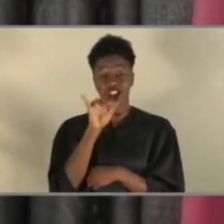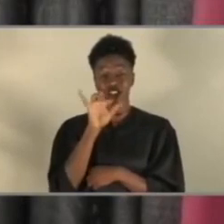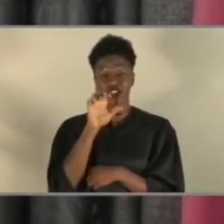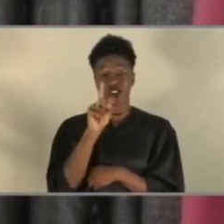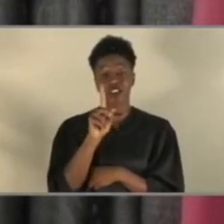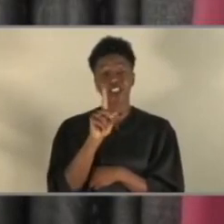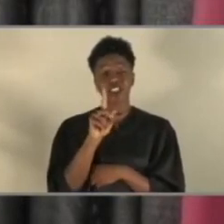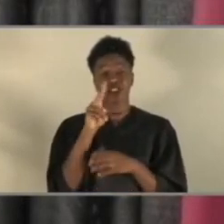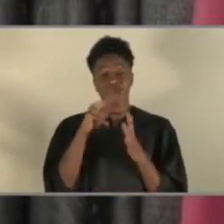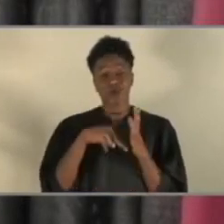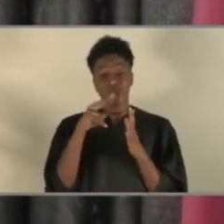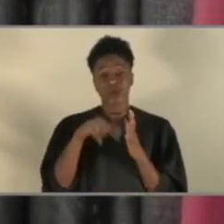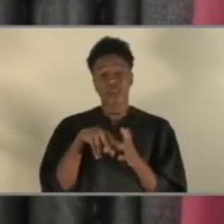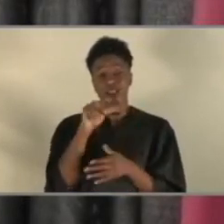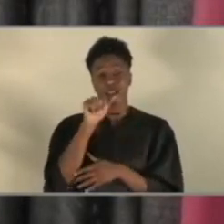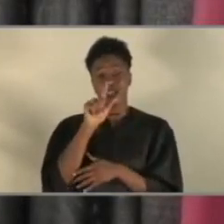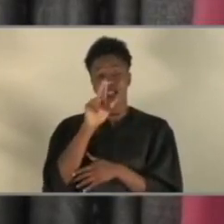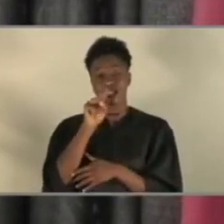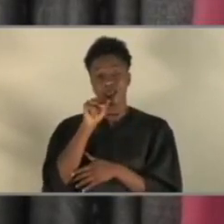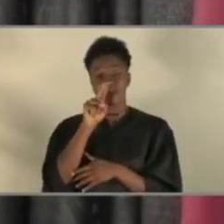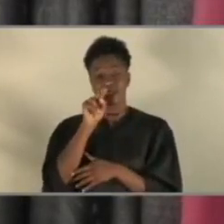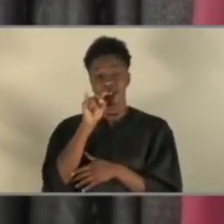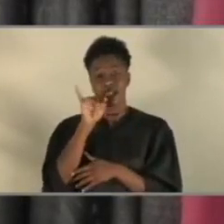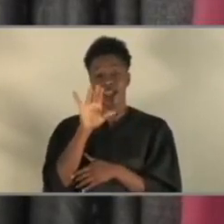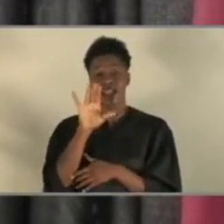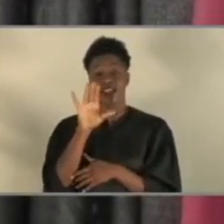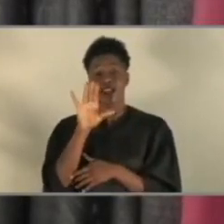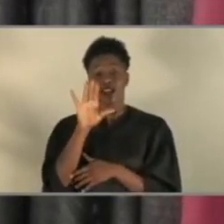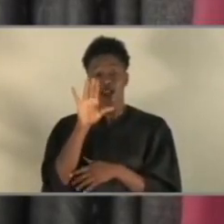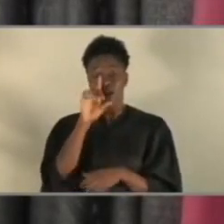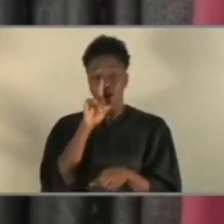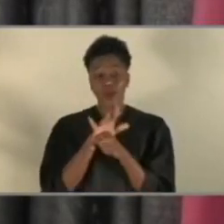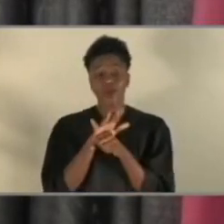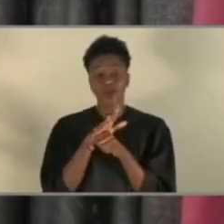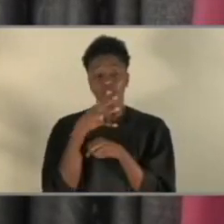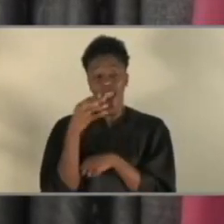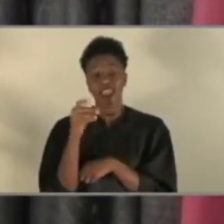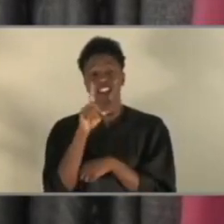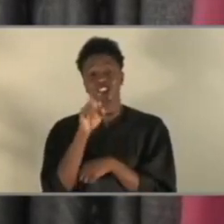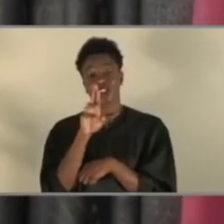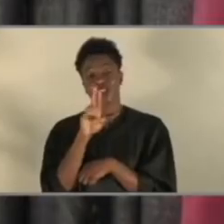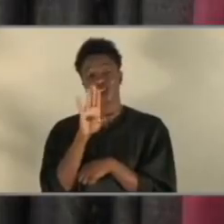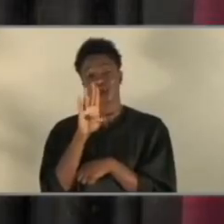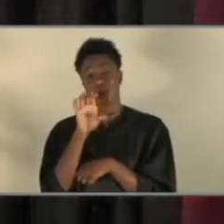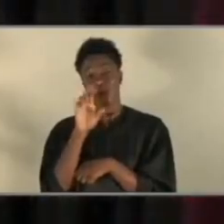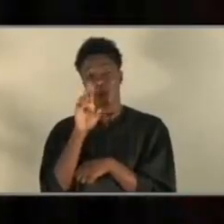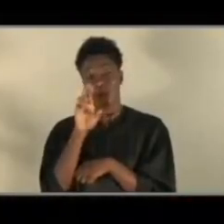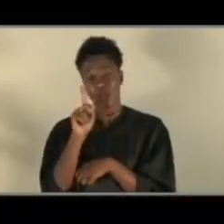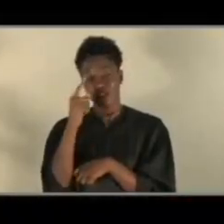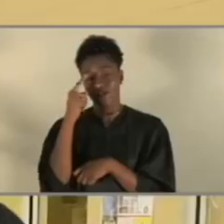oath, followed by our board president, Dr. Buck, for closing remarks.